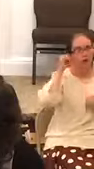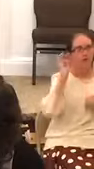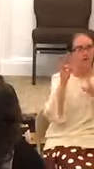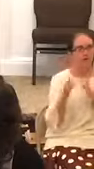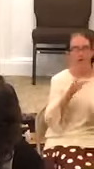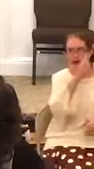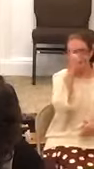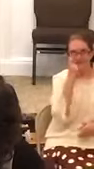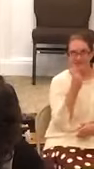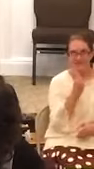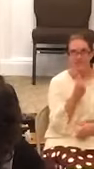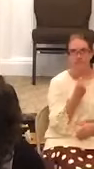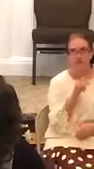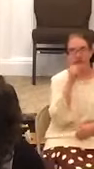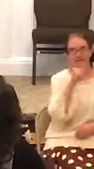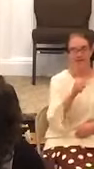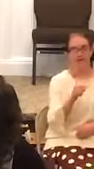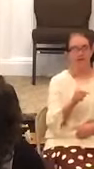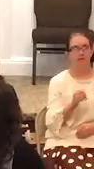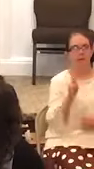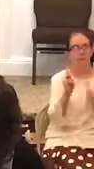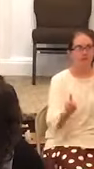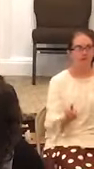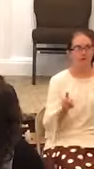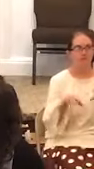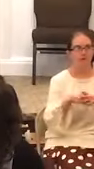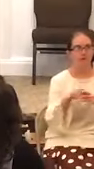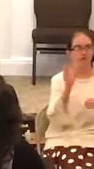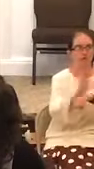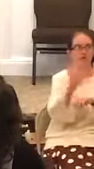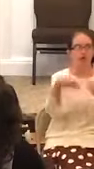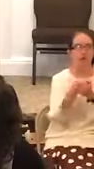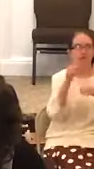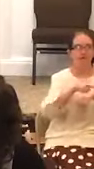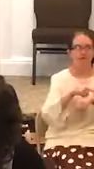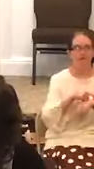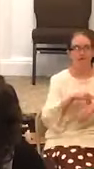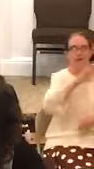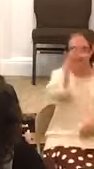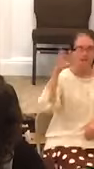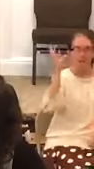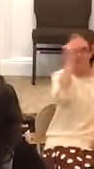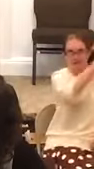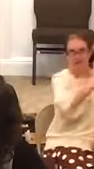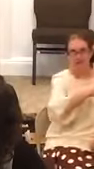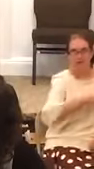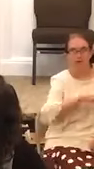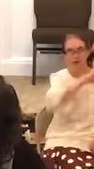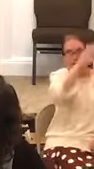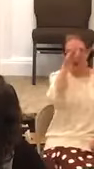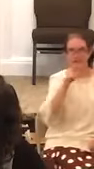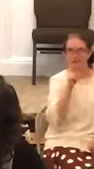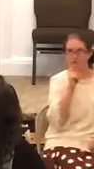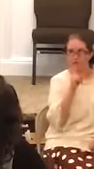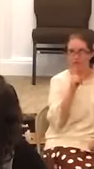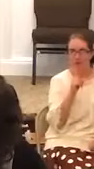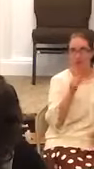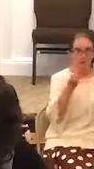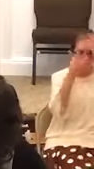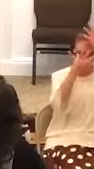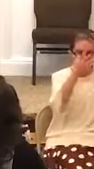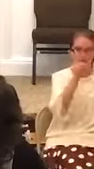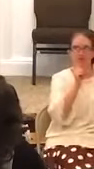You can ask him and they'll tell you that. There's people that go to our church all the time. They're regular. They never miss. But yet they've never really obeyed